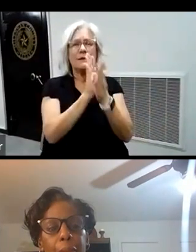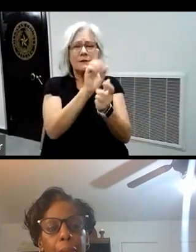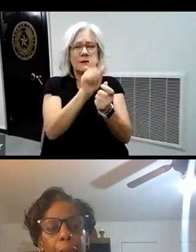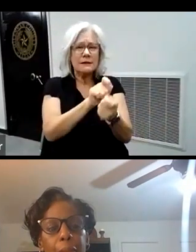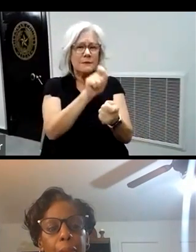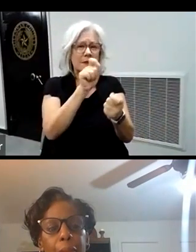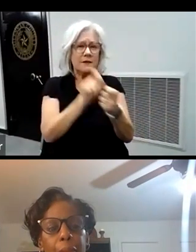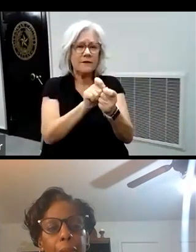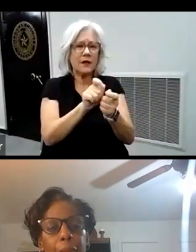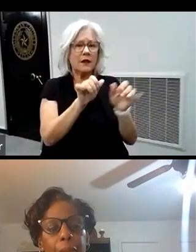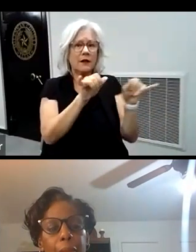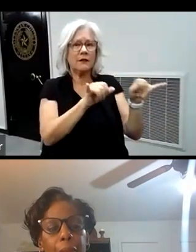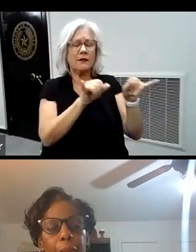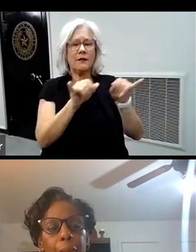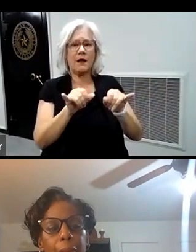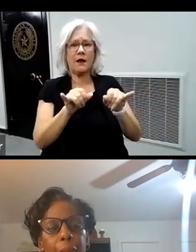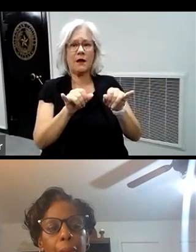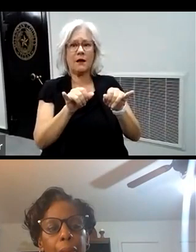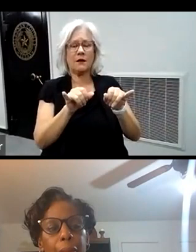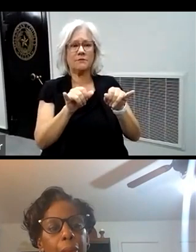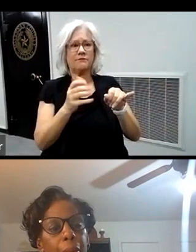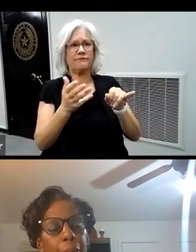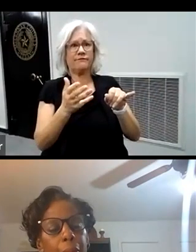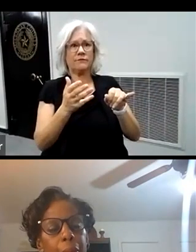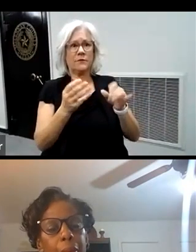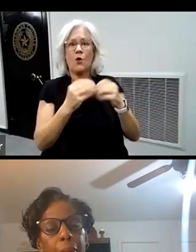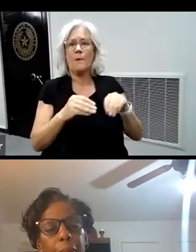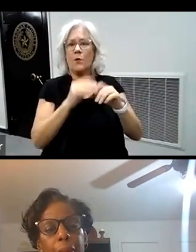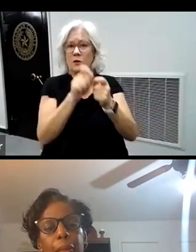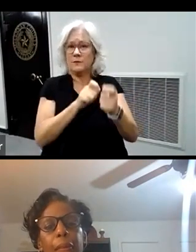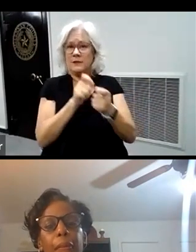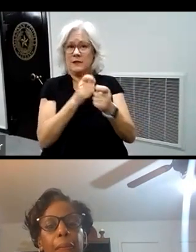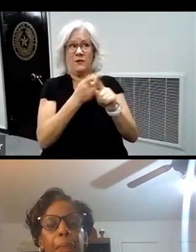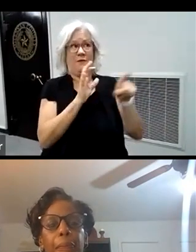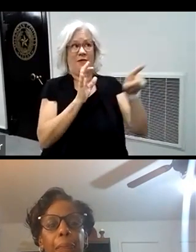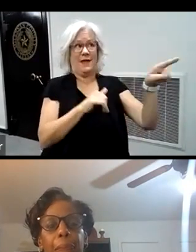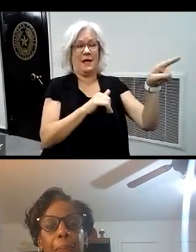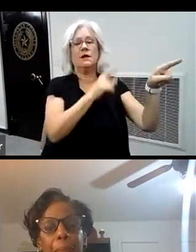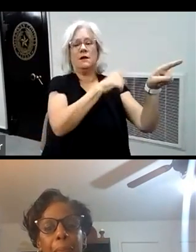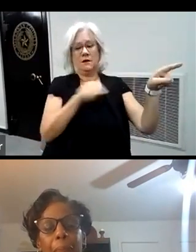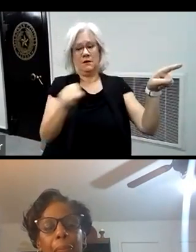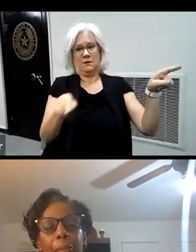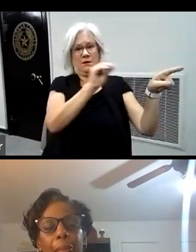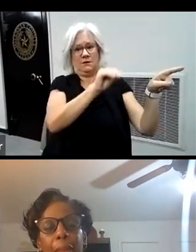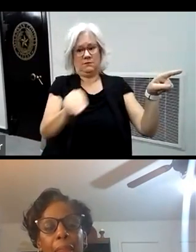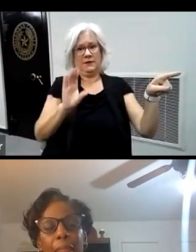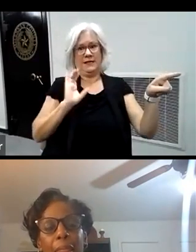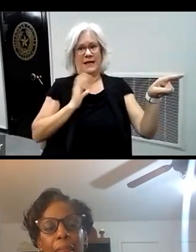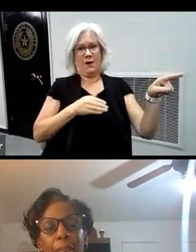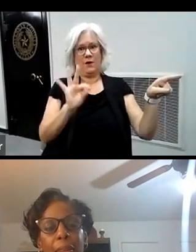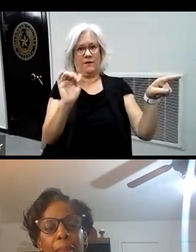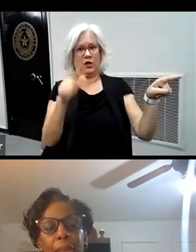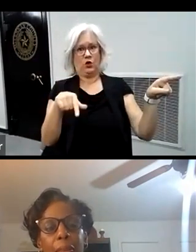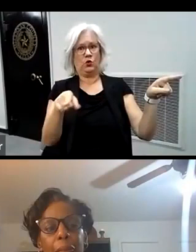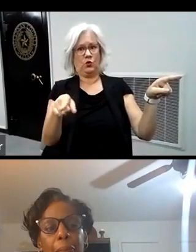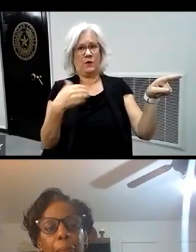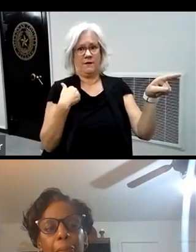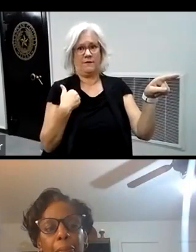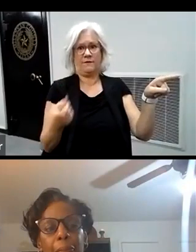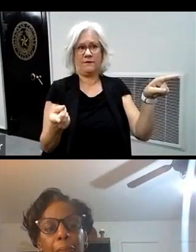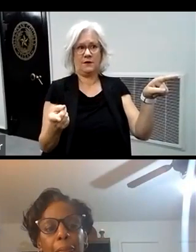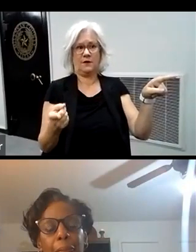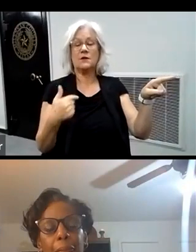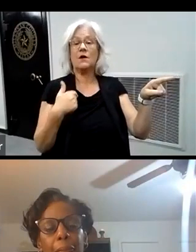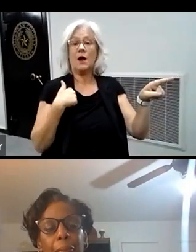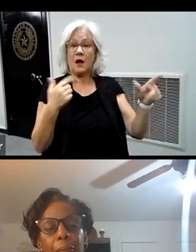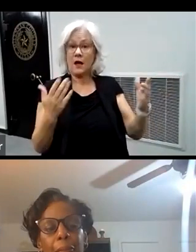specifically, most specifics of this order are in that link. So I'd recommend